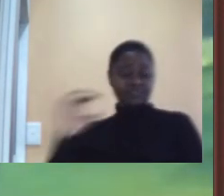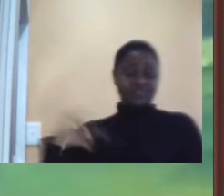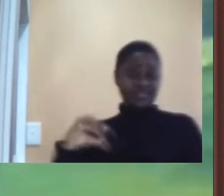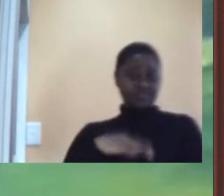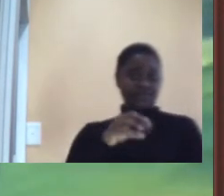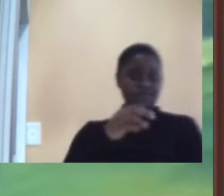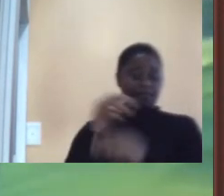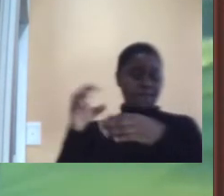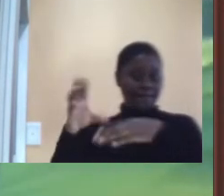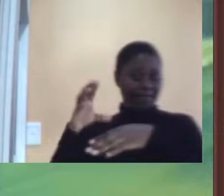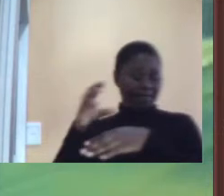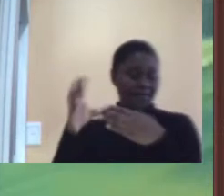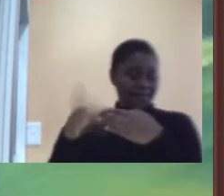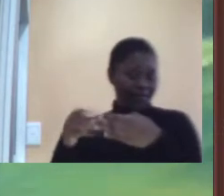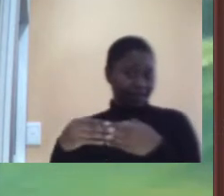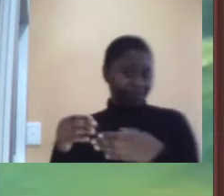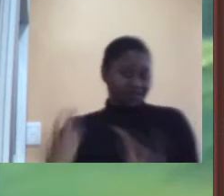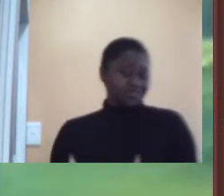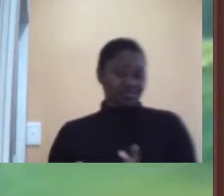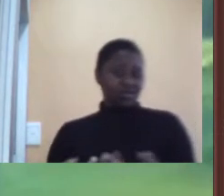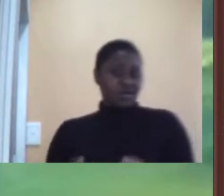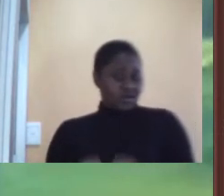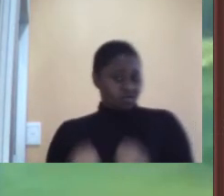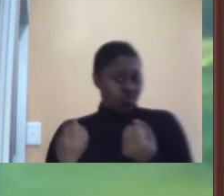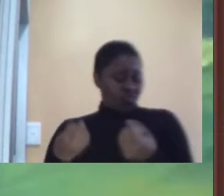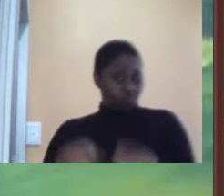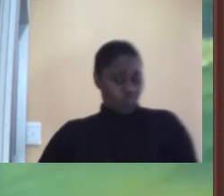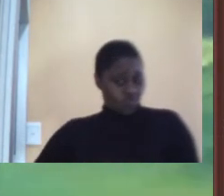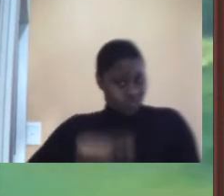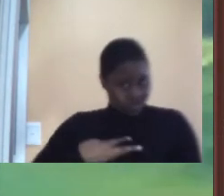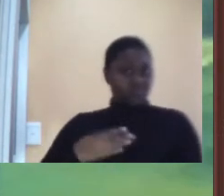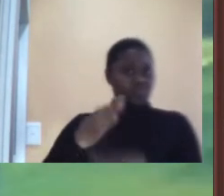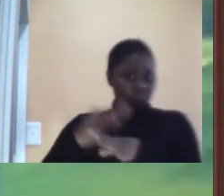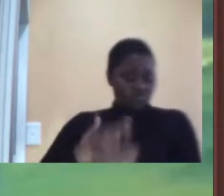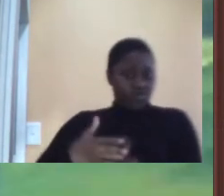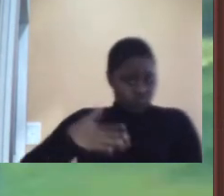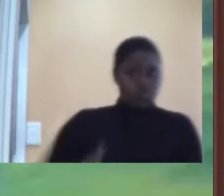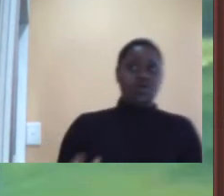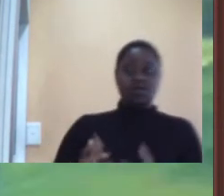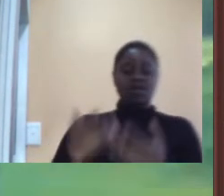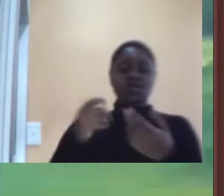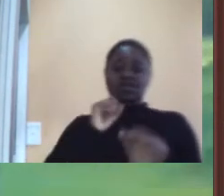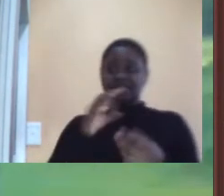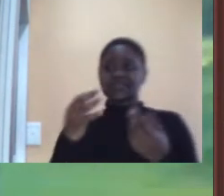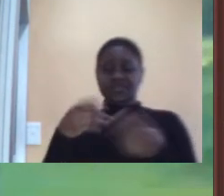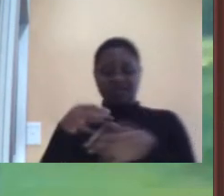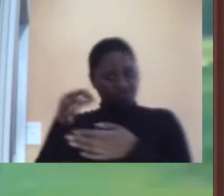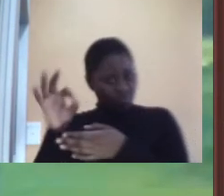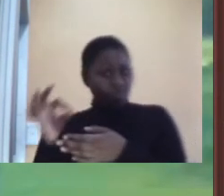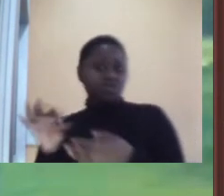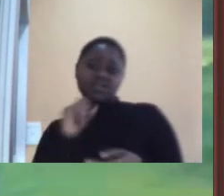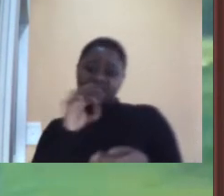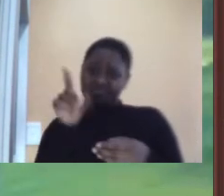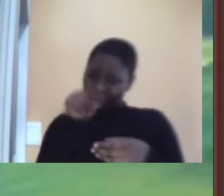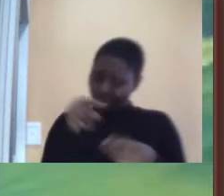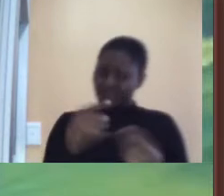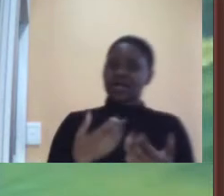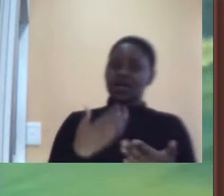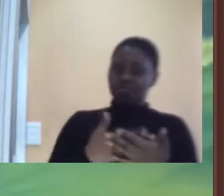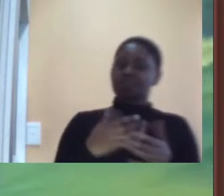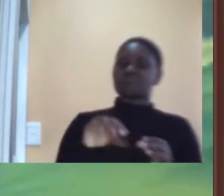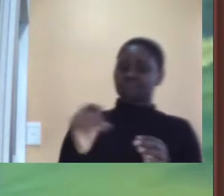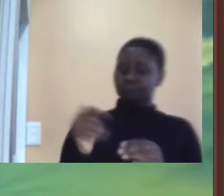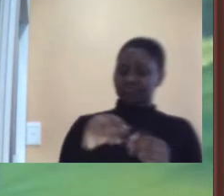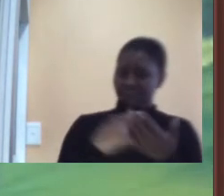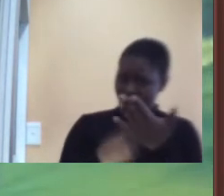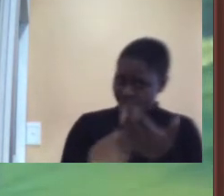work, being given direction. And if there are mistakes that have been done, those will be corrected in a manner that is constructive